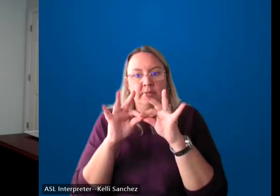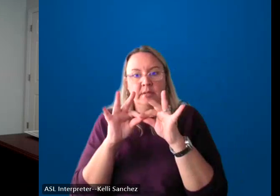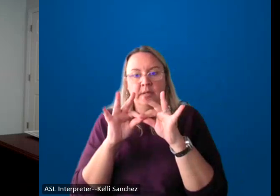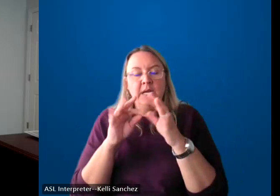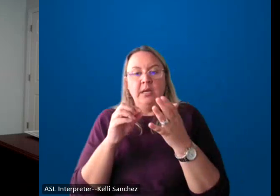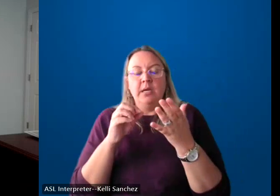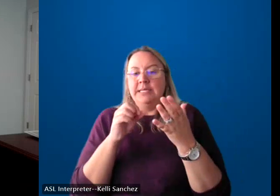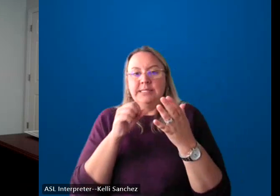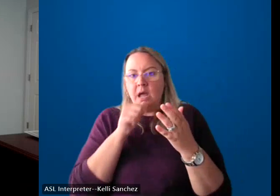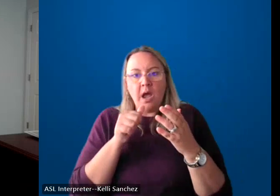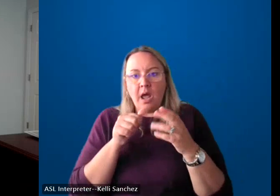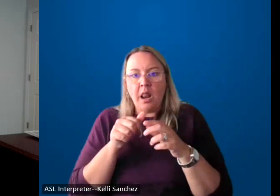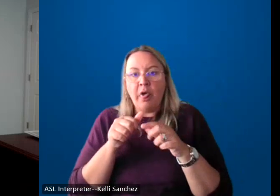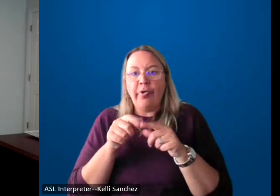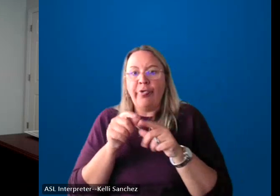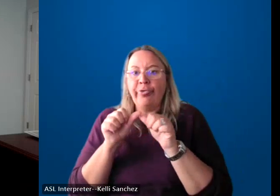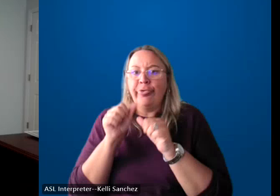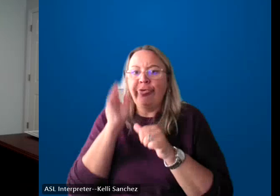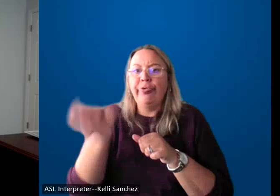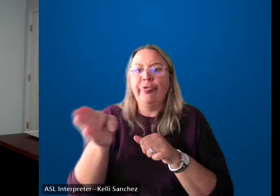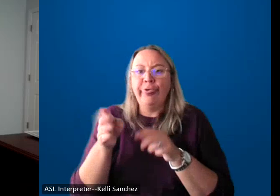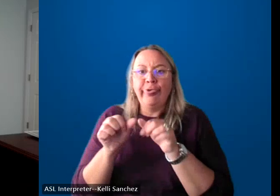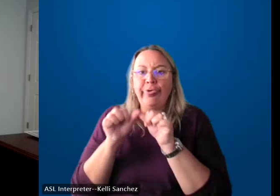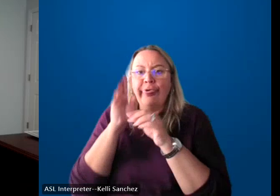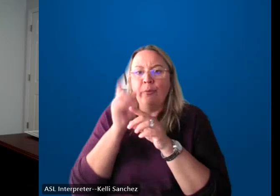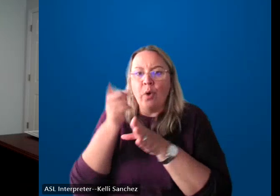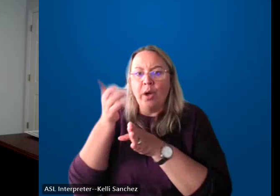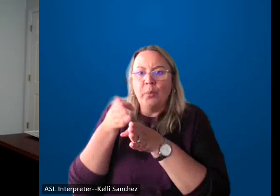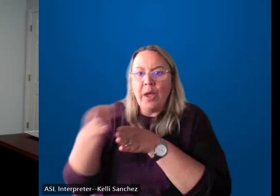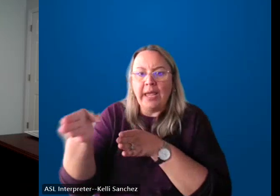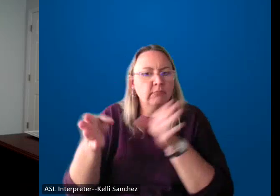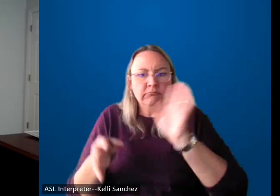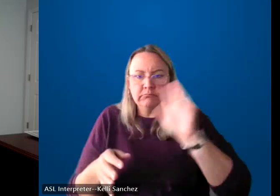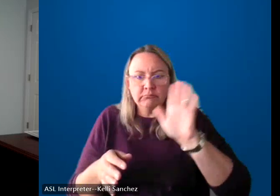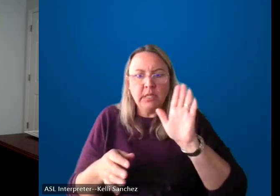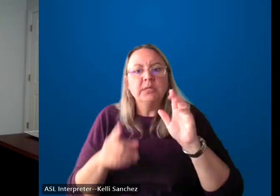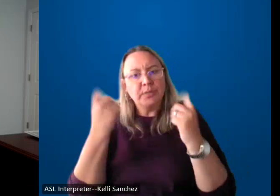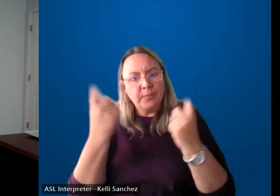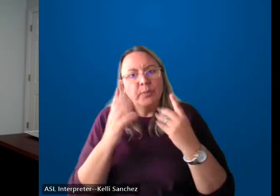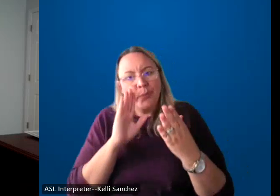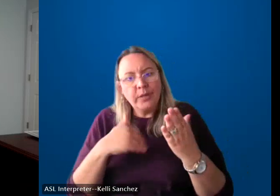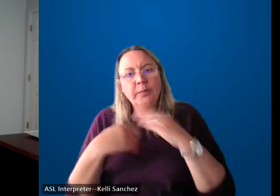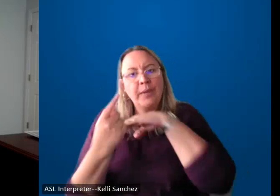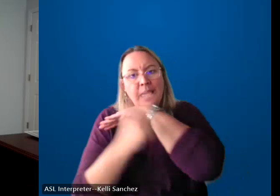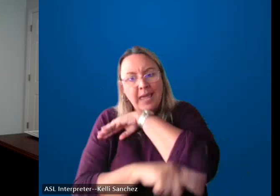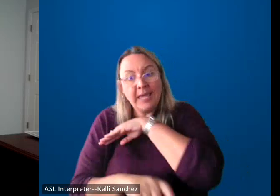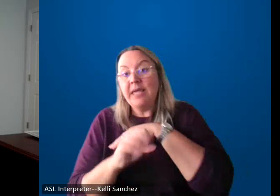buck unless you look at the whole picture, and someone's going to pay.